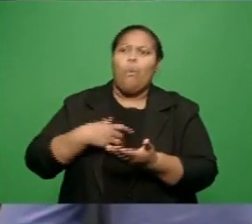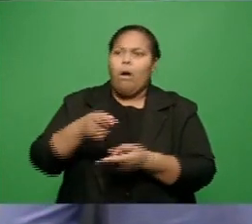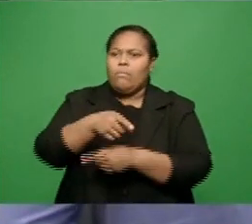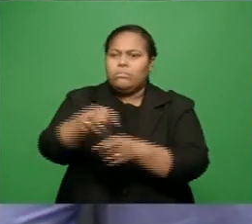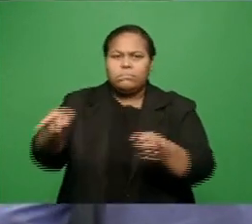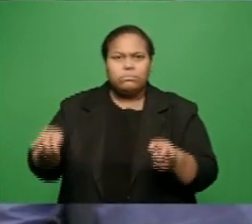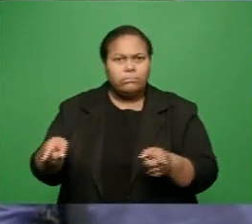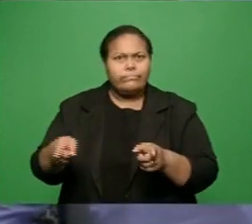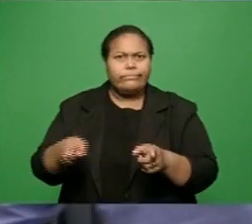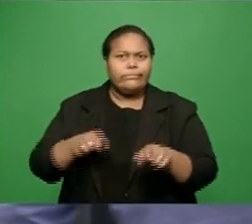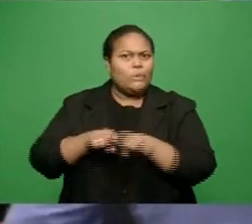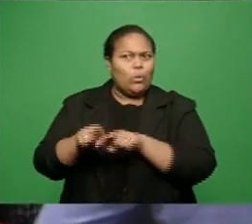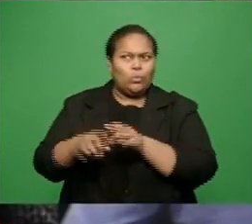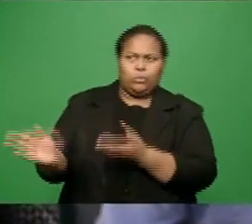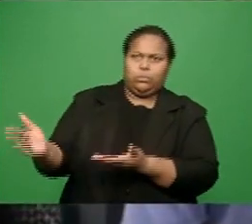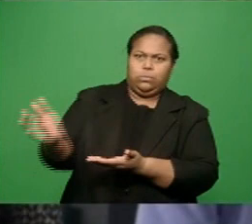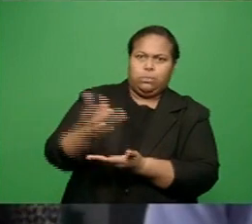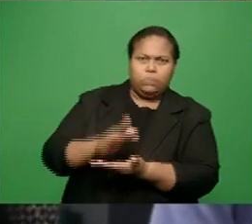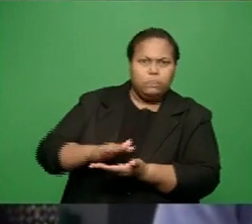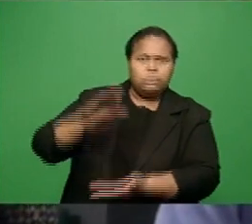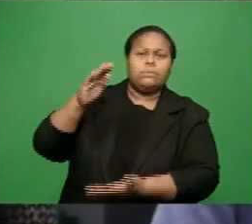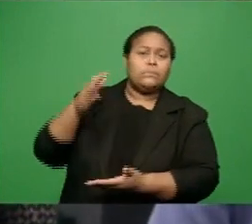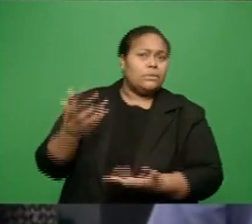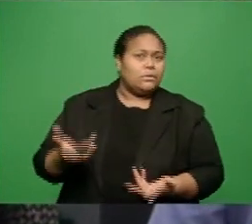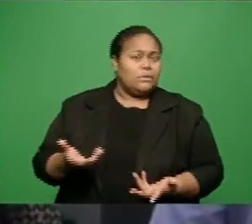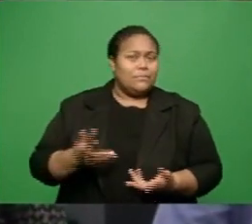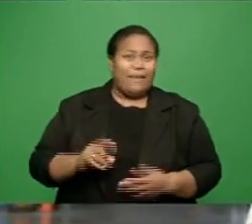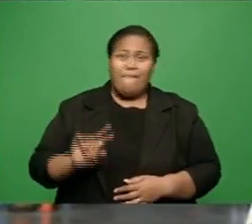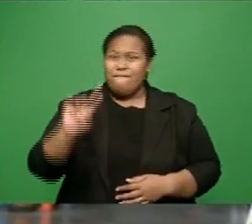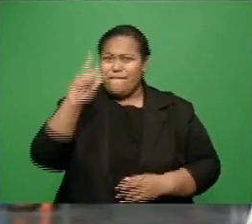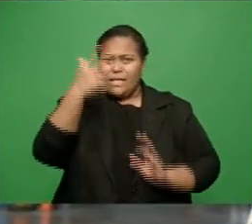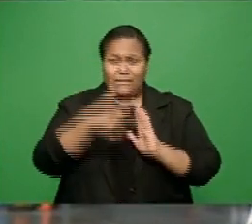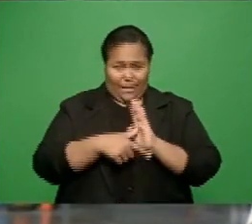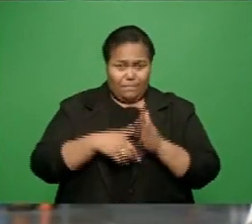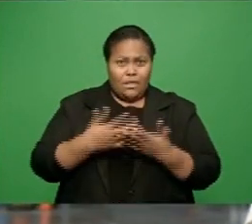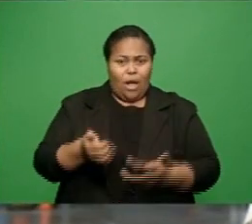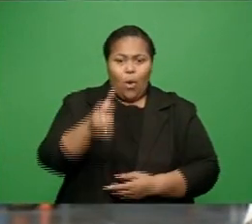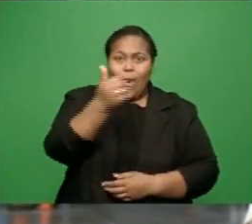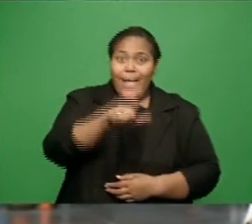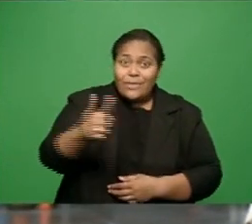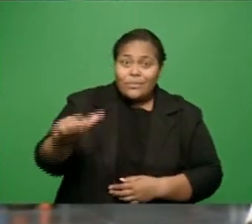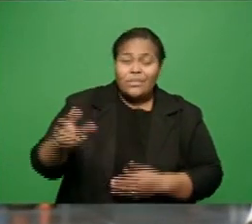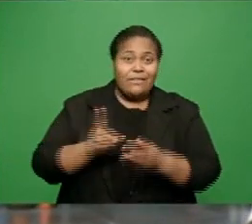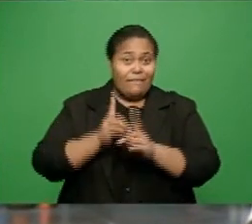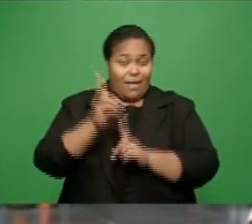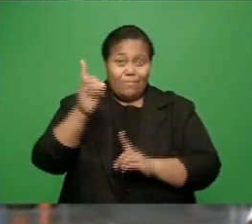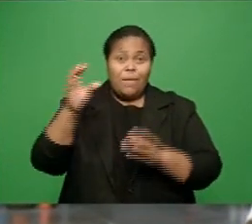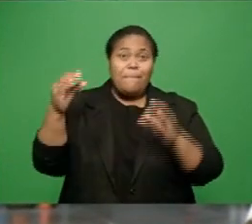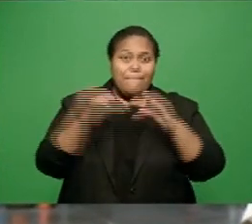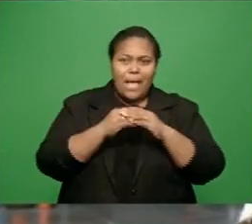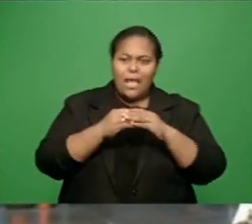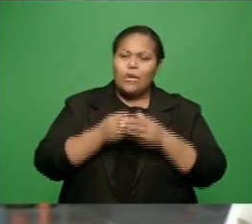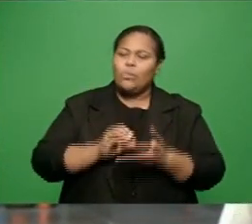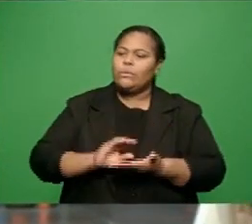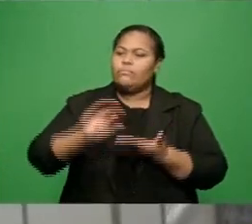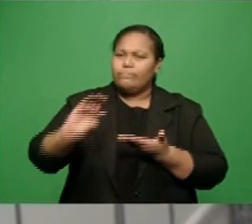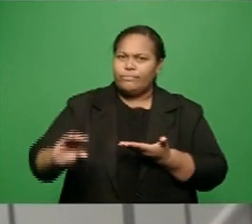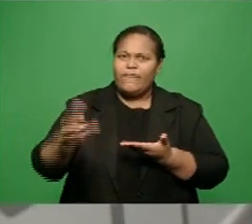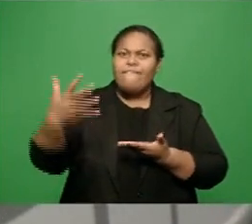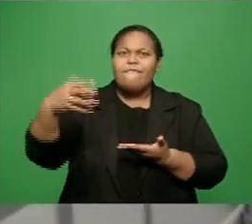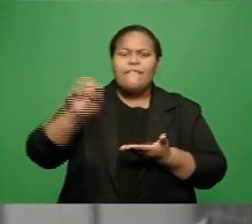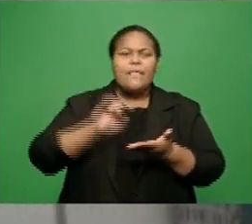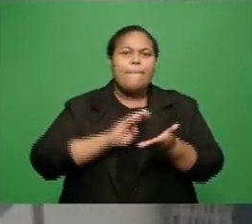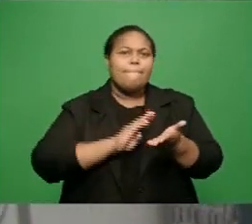Kayum also revealed that for the first time, the Asian Development Bank will lend $50 million to Fiji